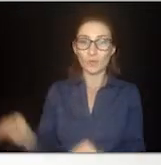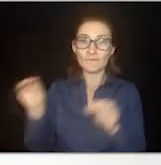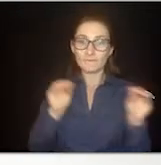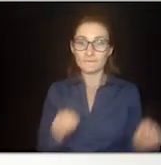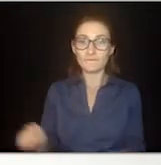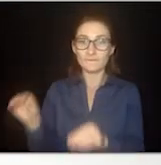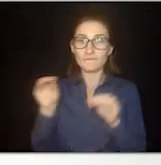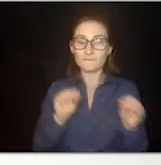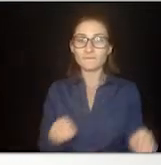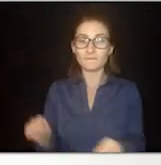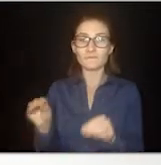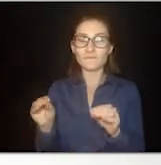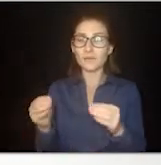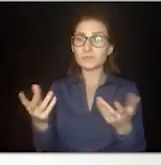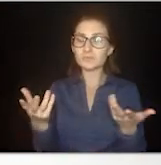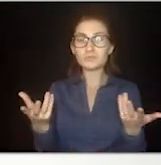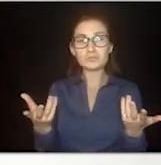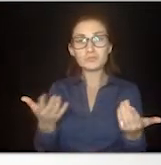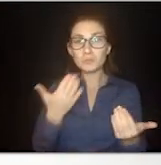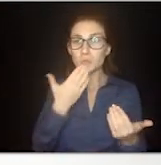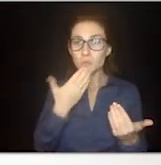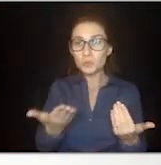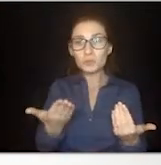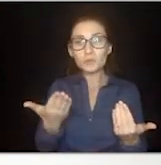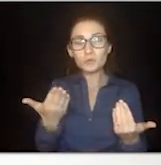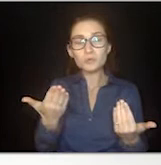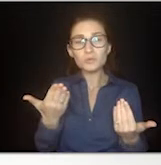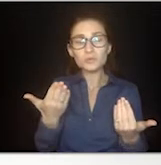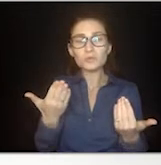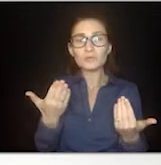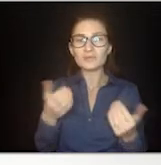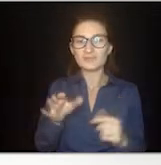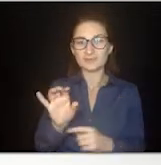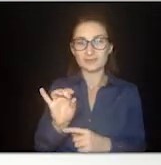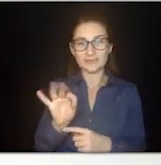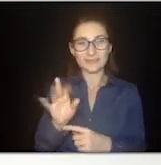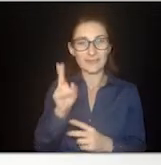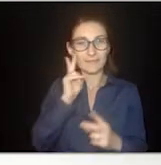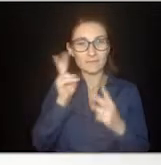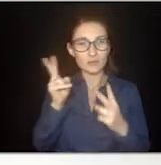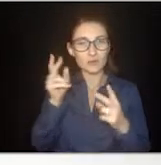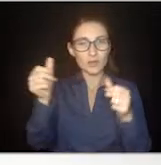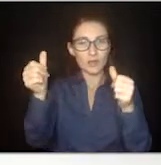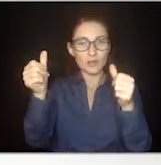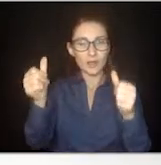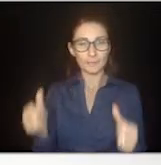move. And that's all fine and good. But if you